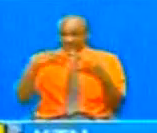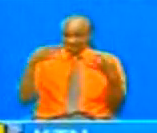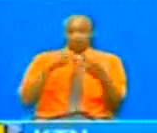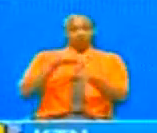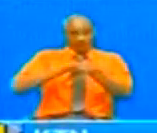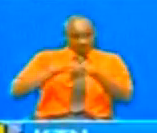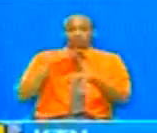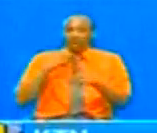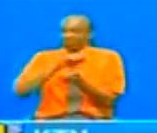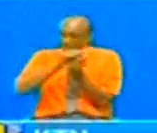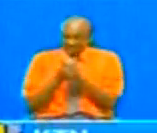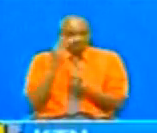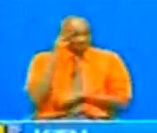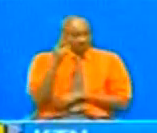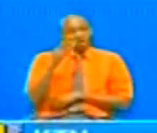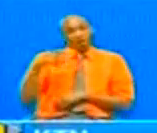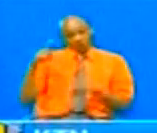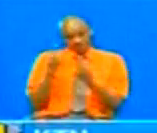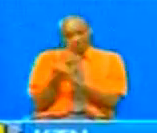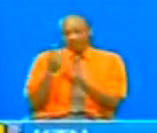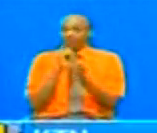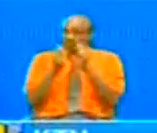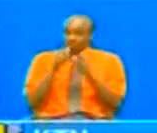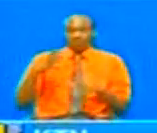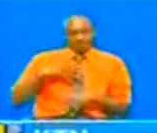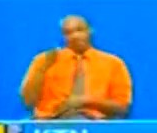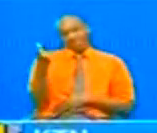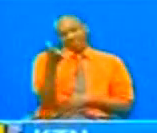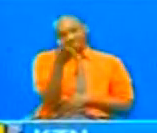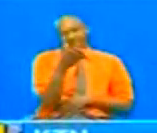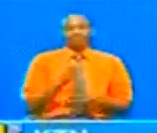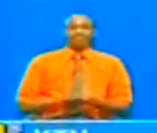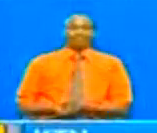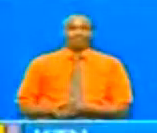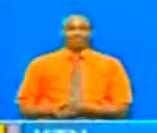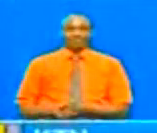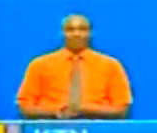hope to change the perception among sportsmen and women.